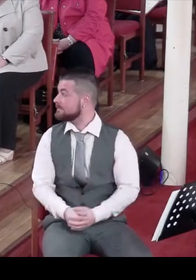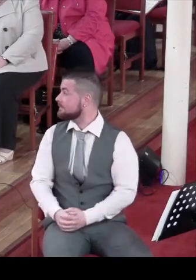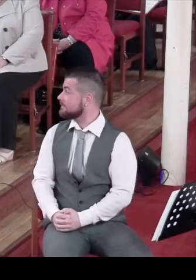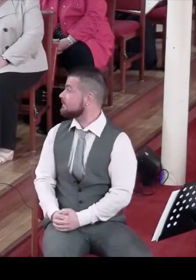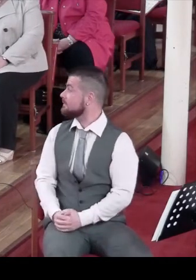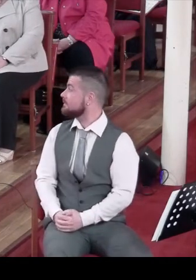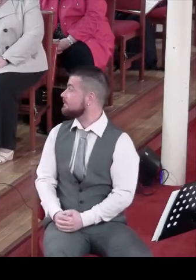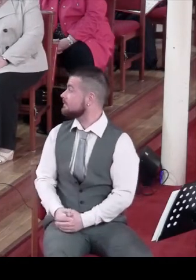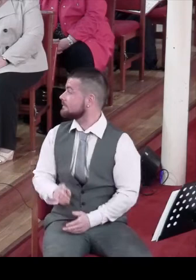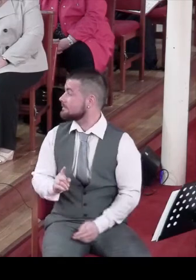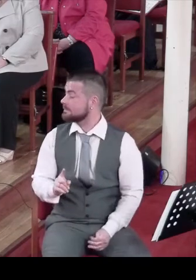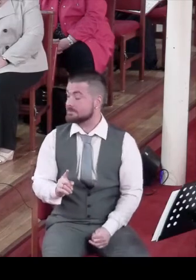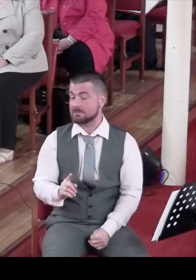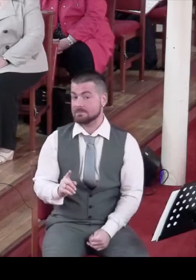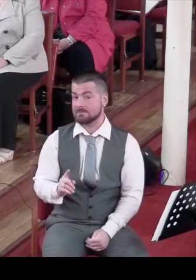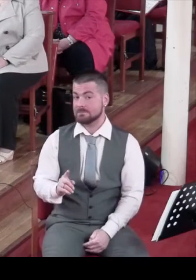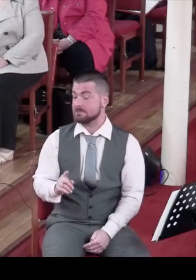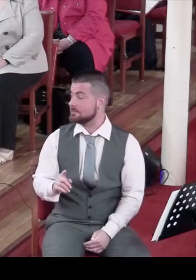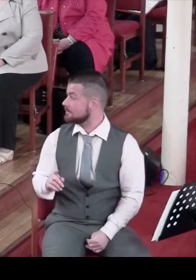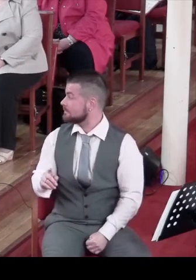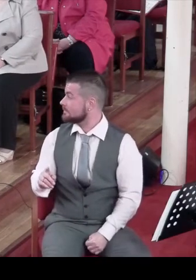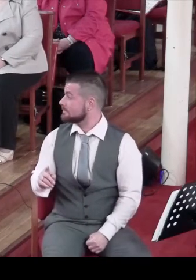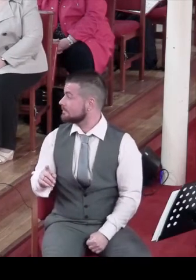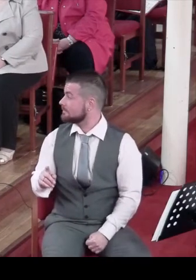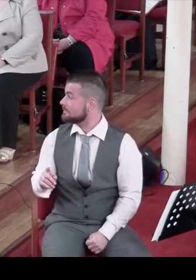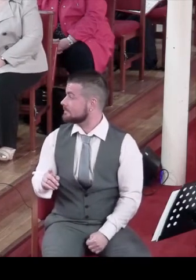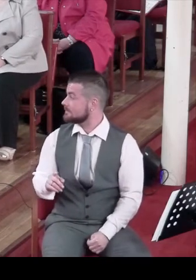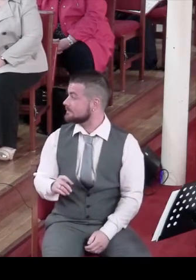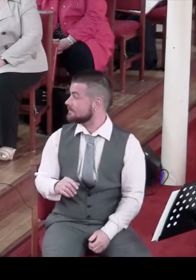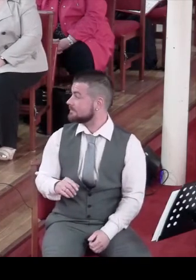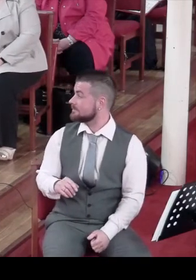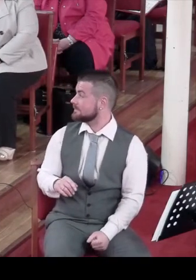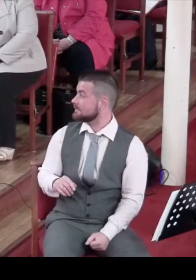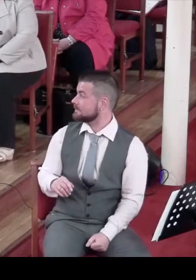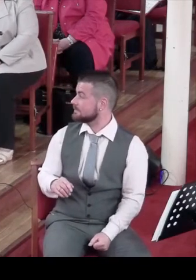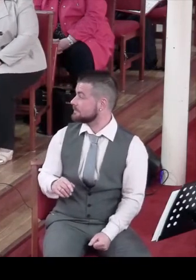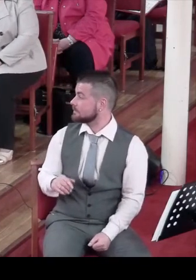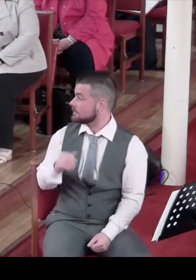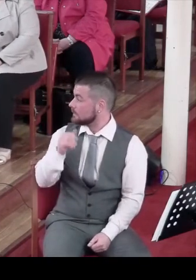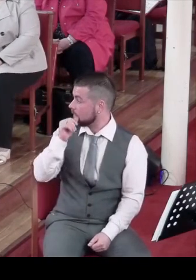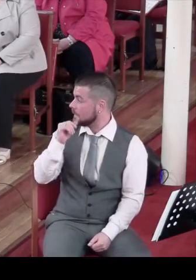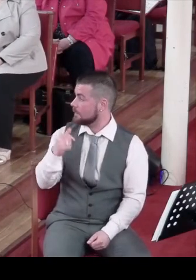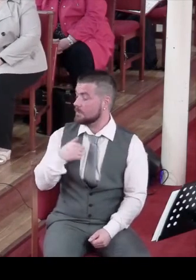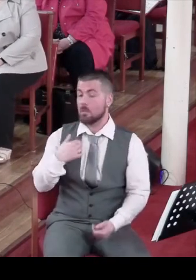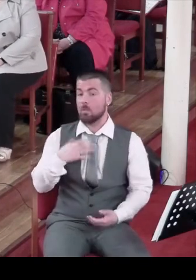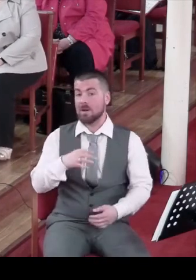Right, now there's a lot of these, so you'll forgive me for only bringing a few at a time. We want to say